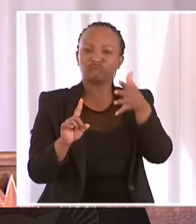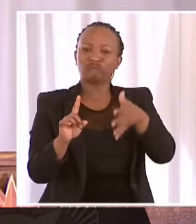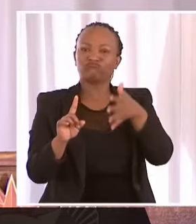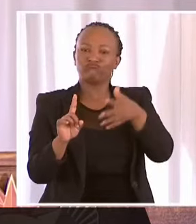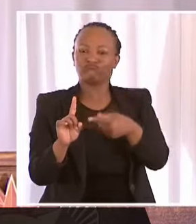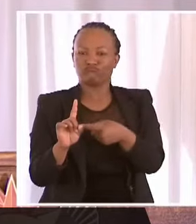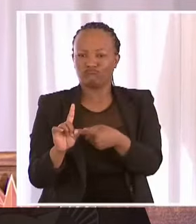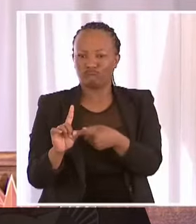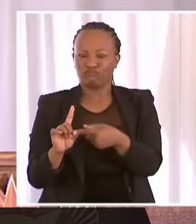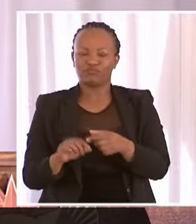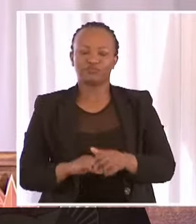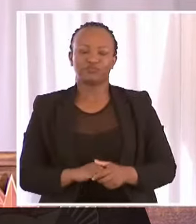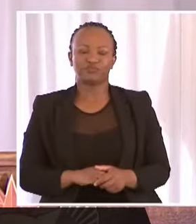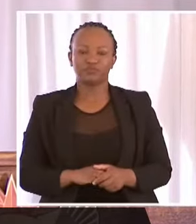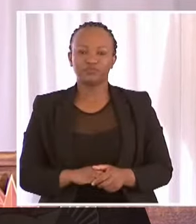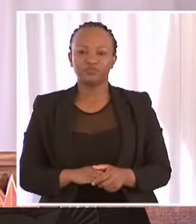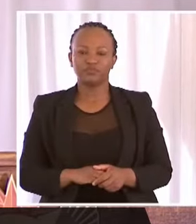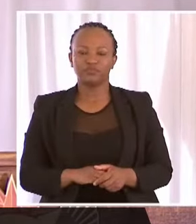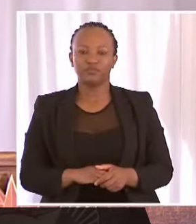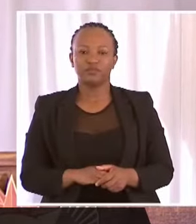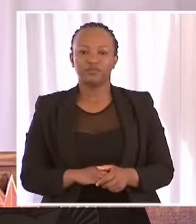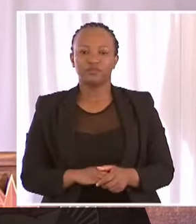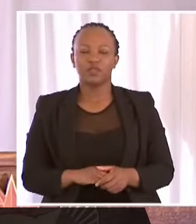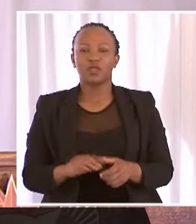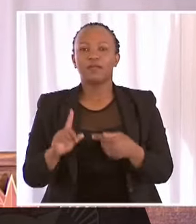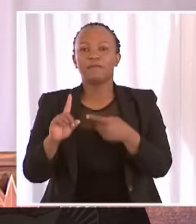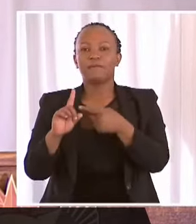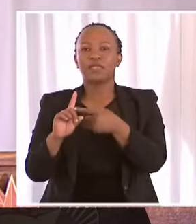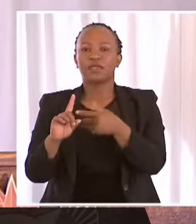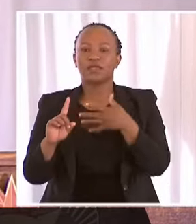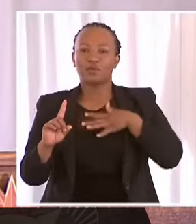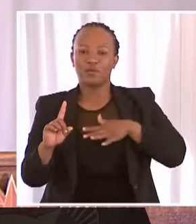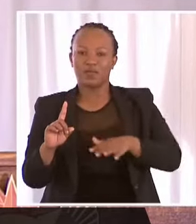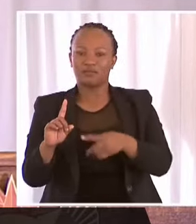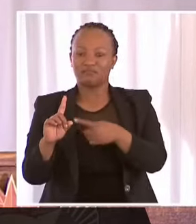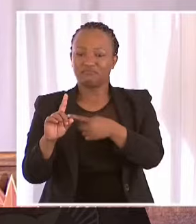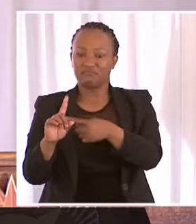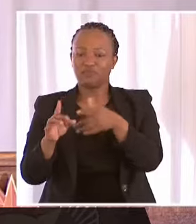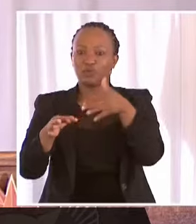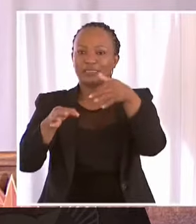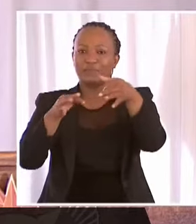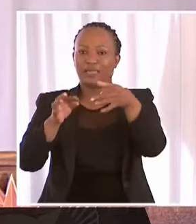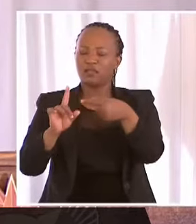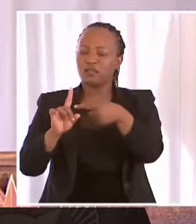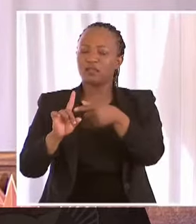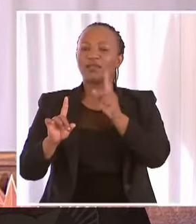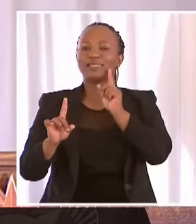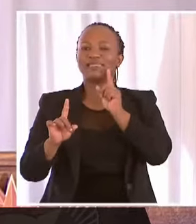I'm going to talk about Aziz as a teacher. He never studied to be a teacher, but and a mentor.